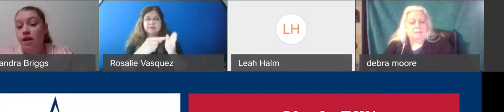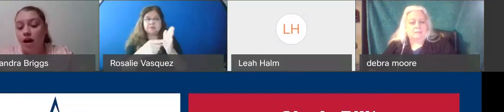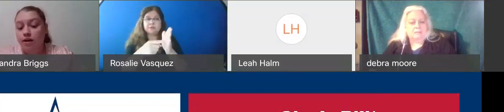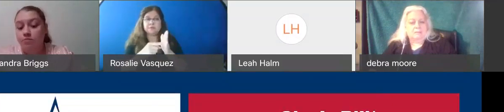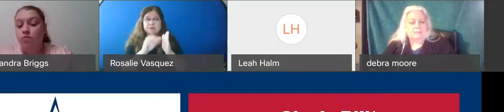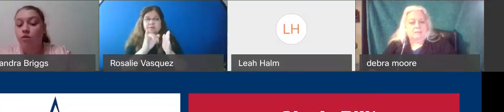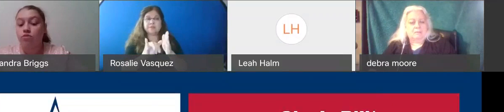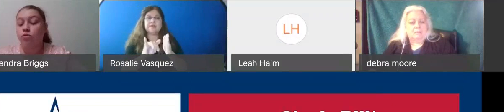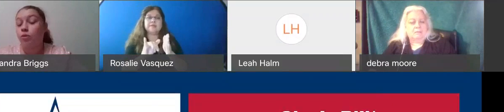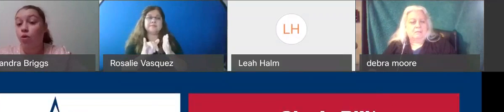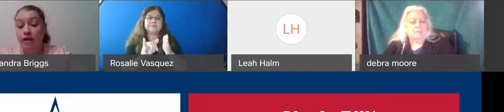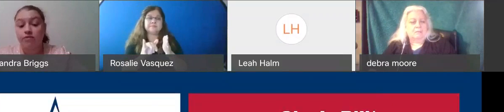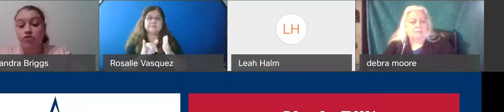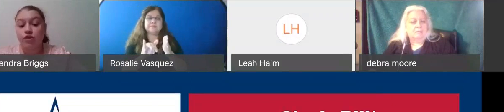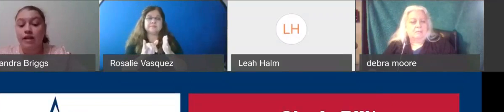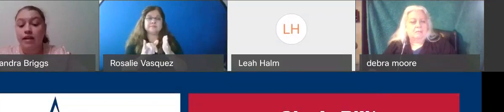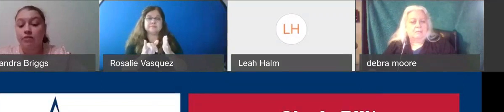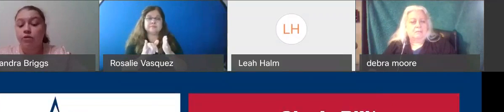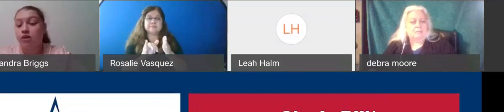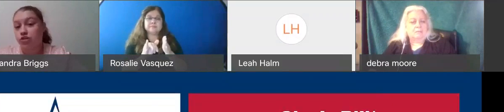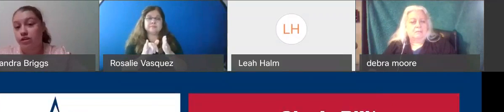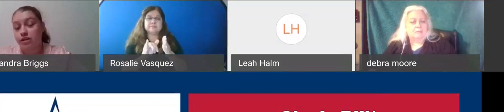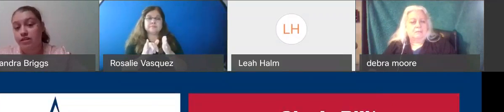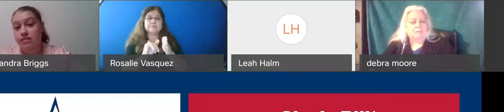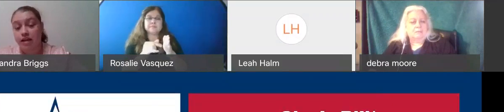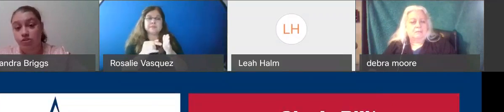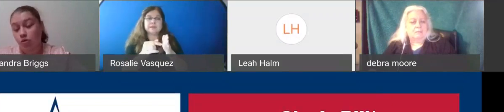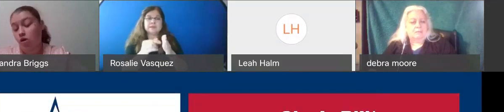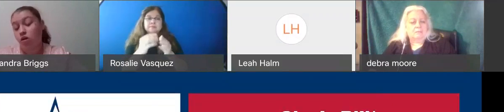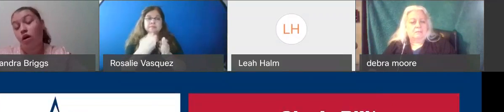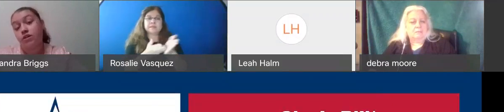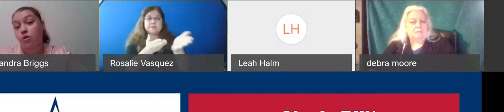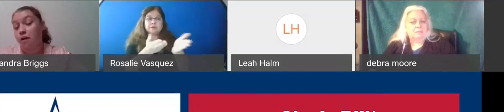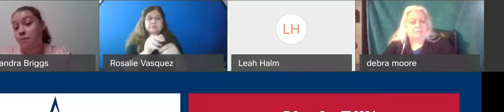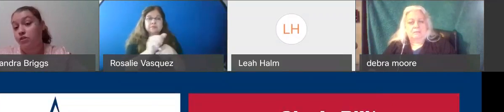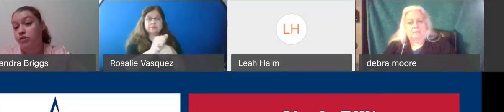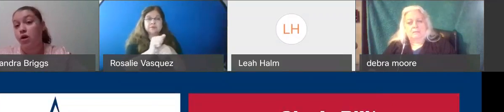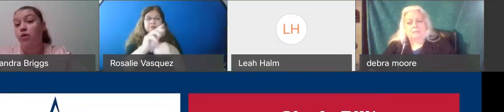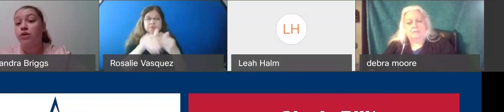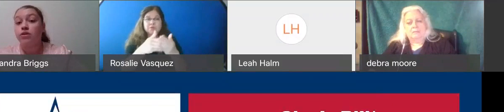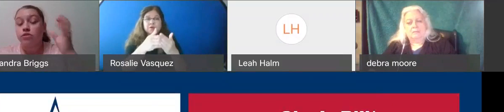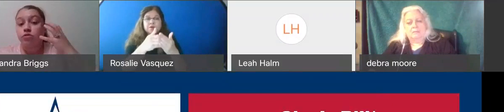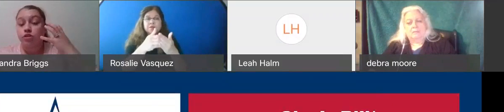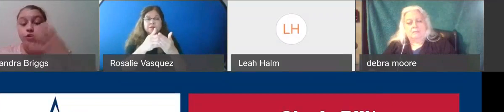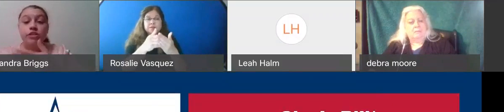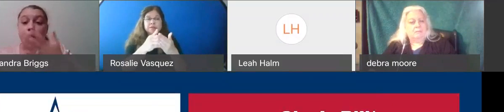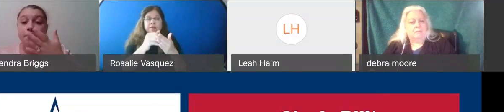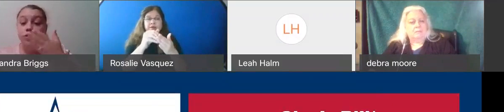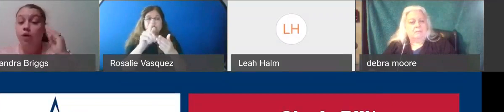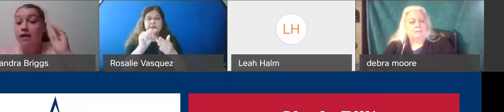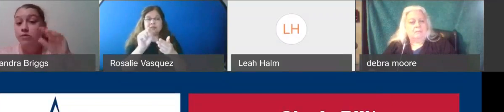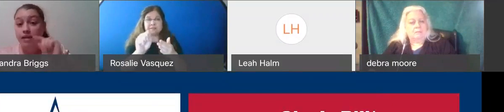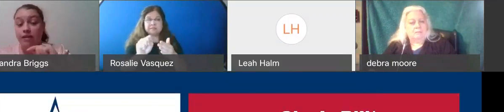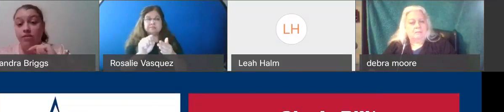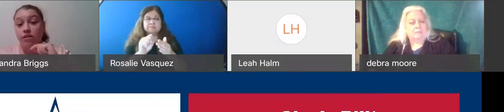that the reporting of the training information is sent to all RSO members. So the first step